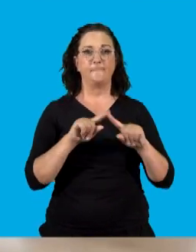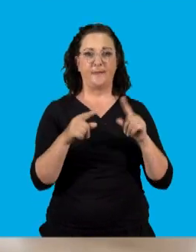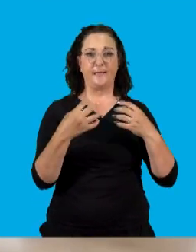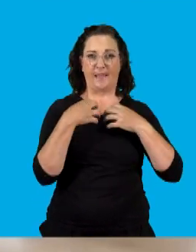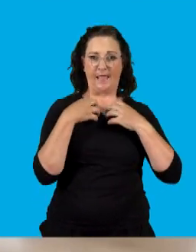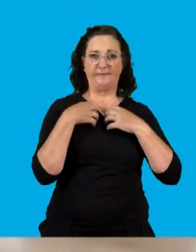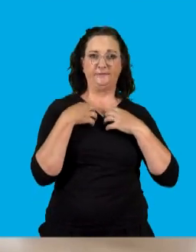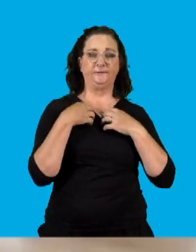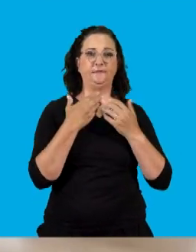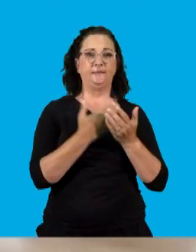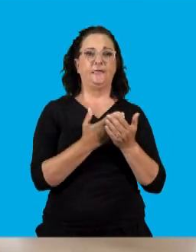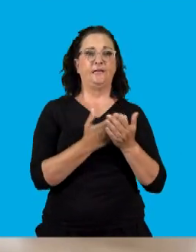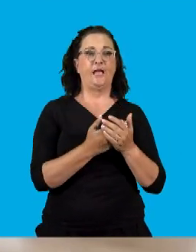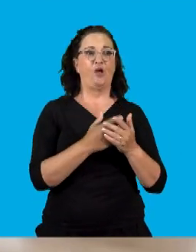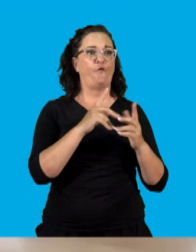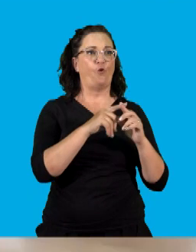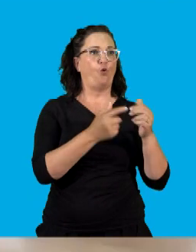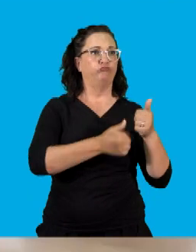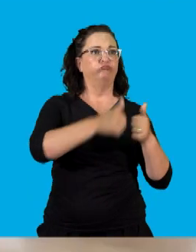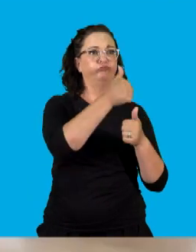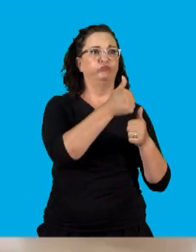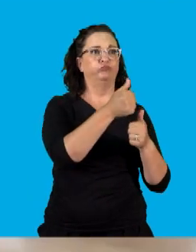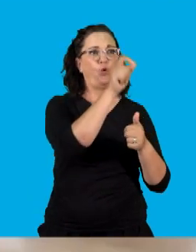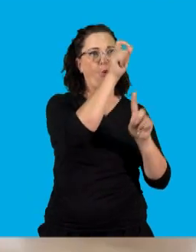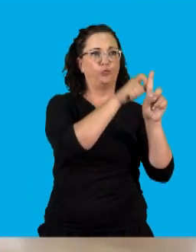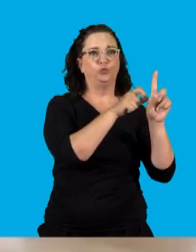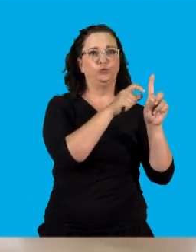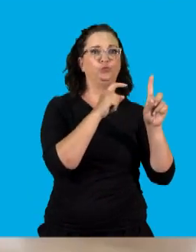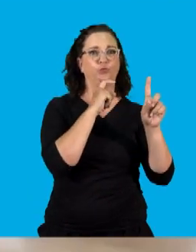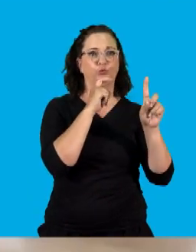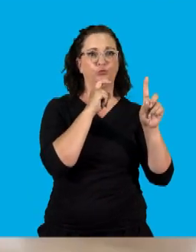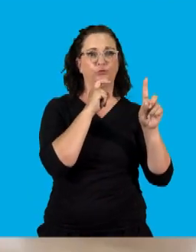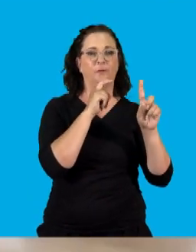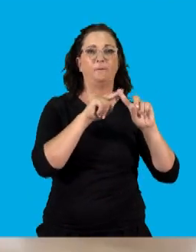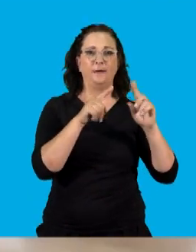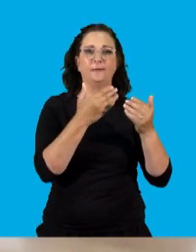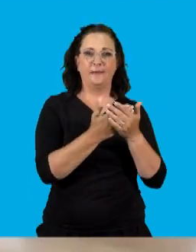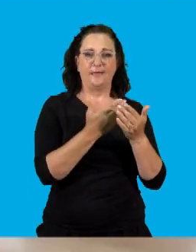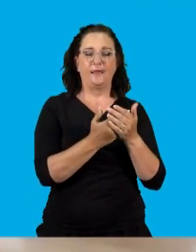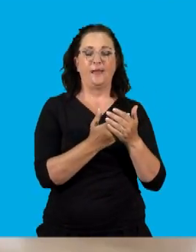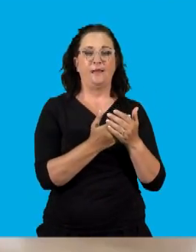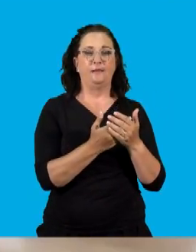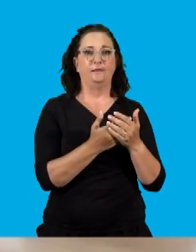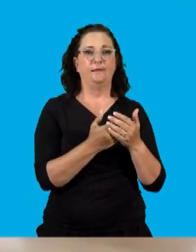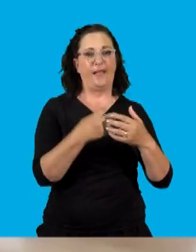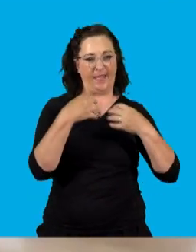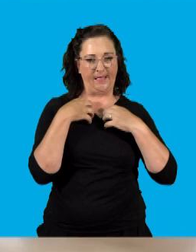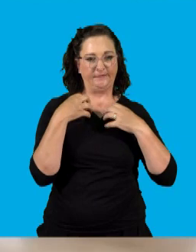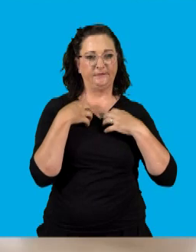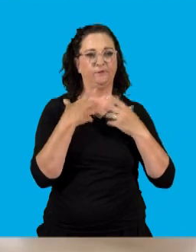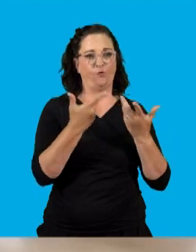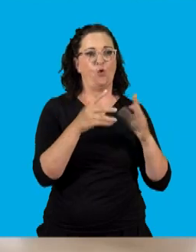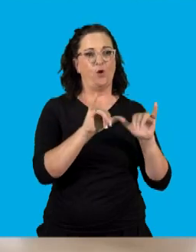assets rather have to be bought in the name of an owner or in the name of the shareholders, but they can buy shares with the name, they can buy assets